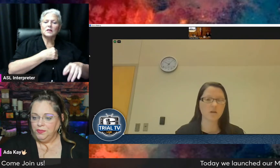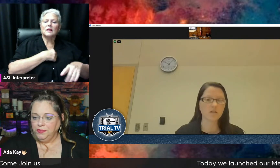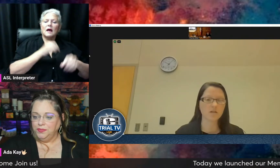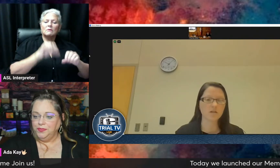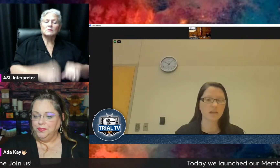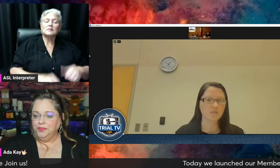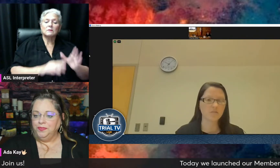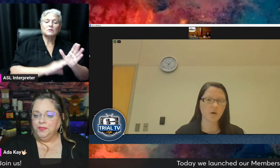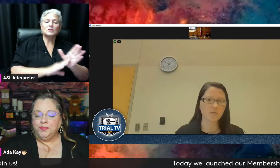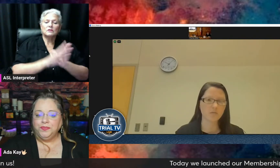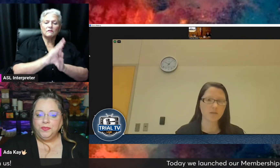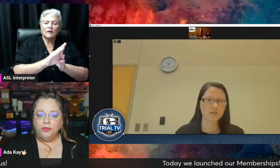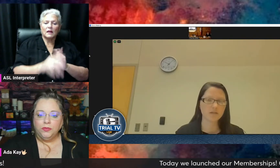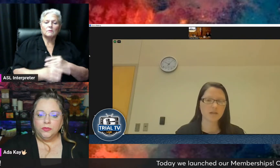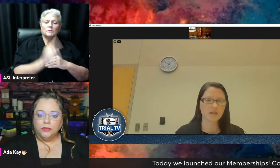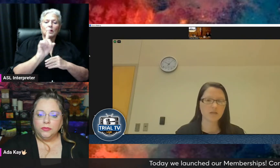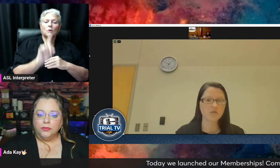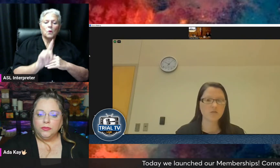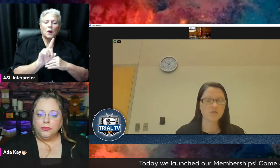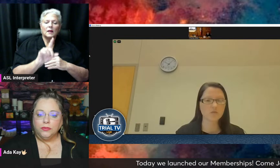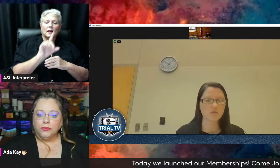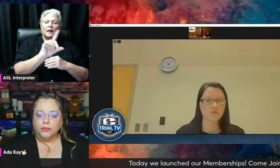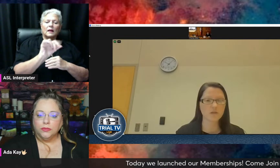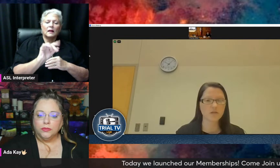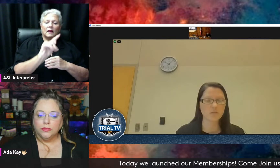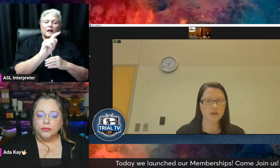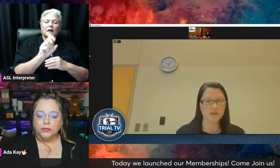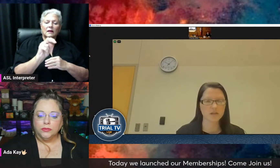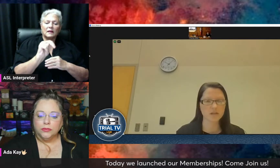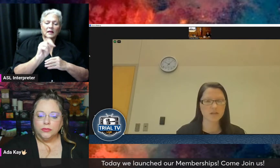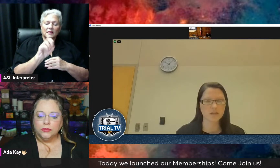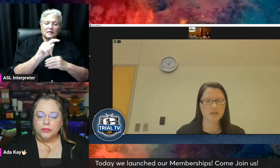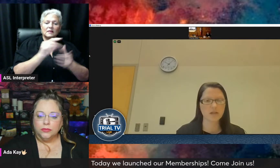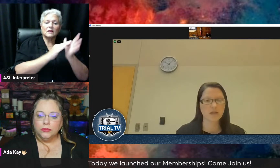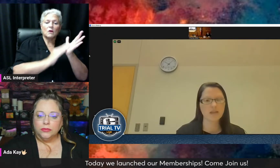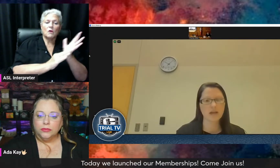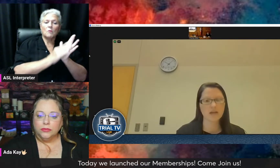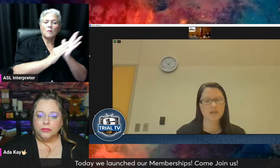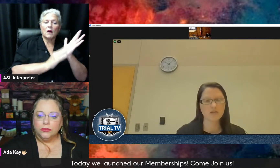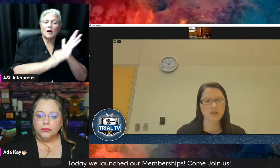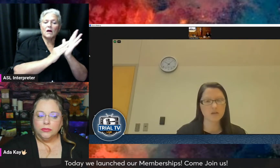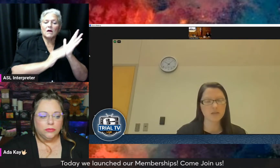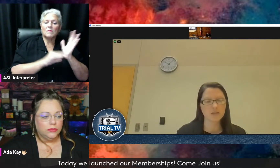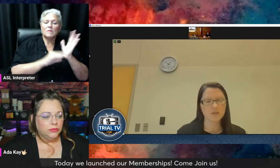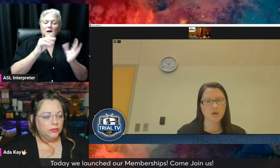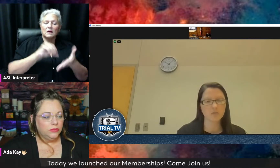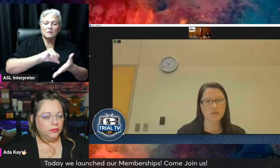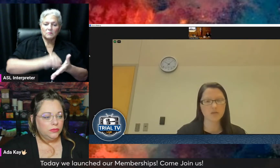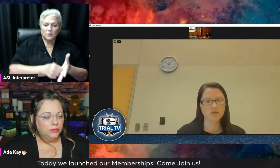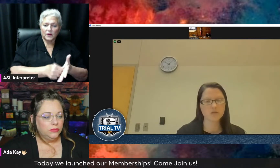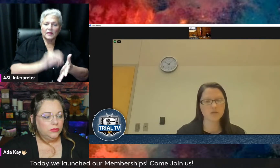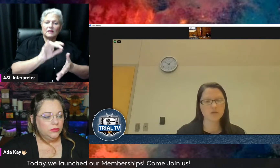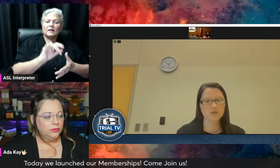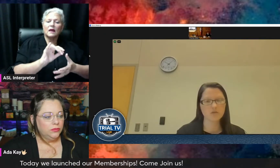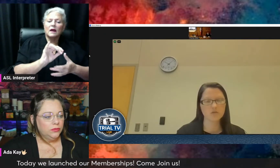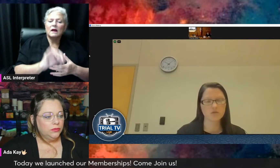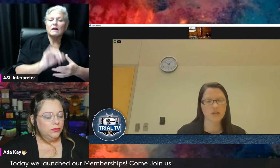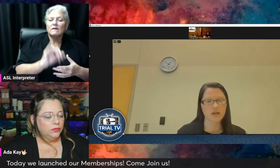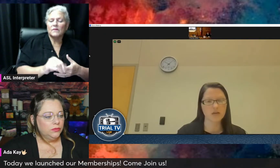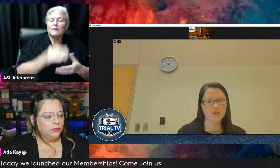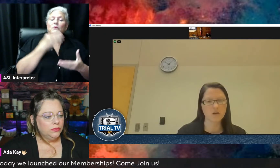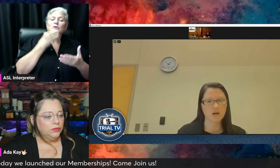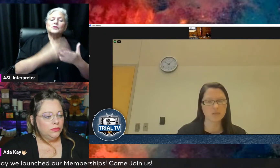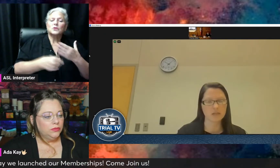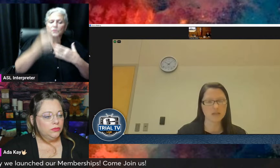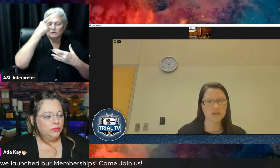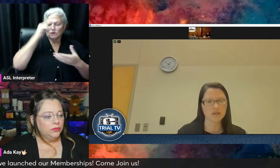develop one latent palm print that was suitable for comparison. That developed latent palm print was searched through